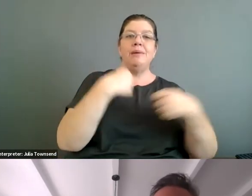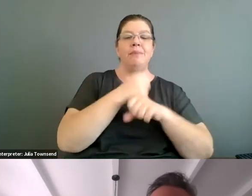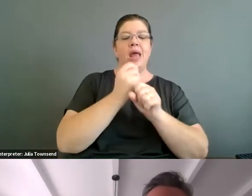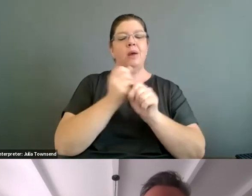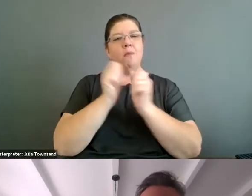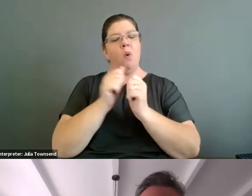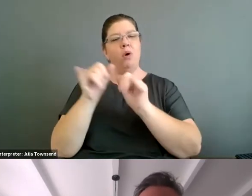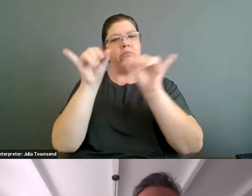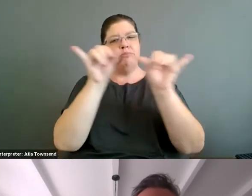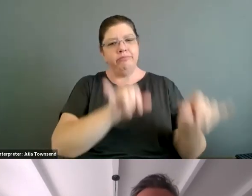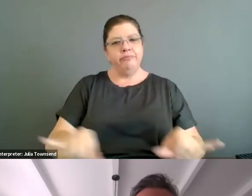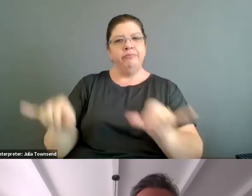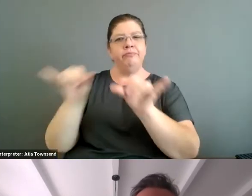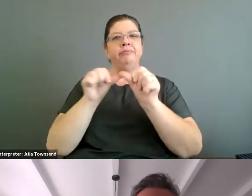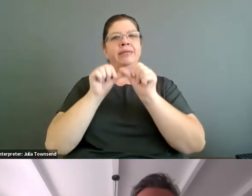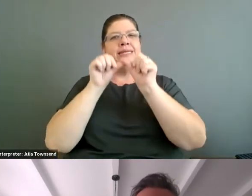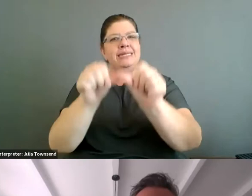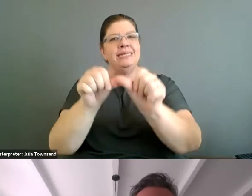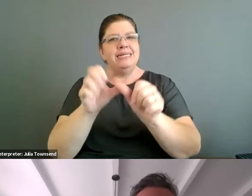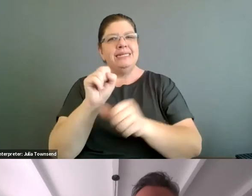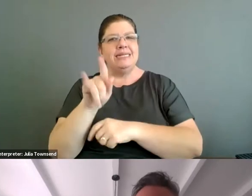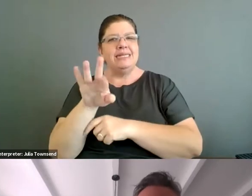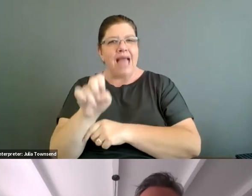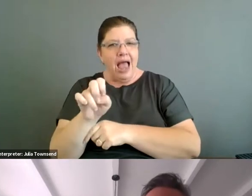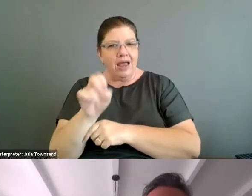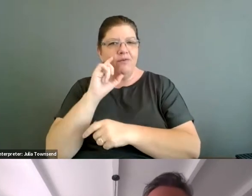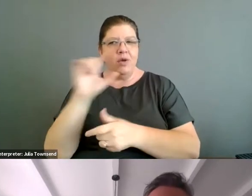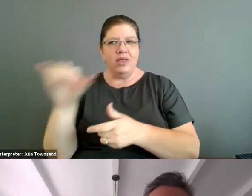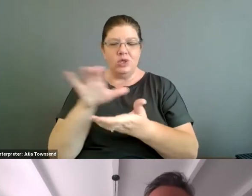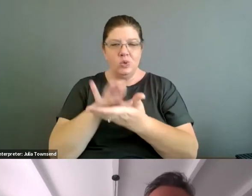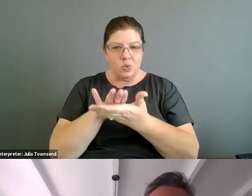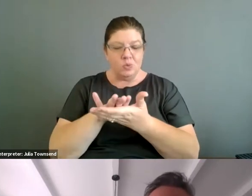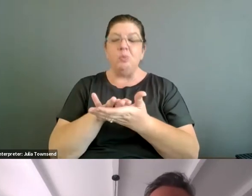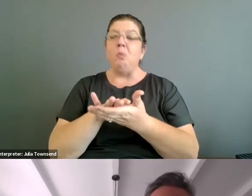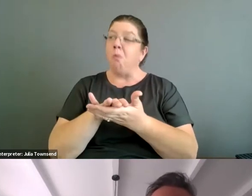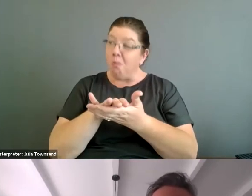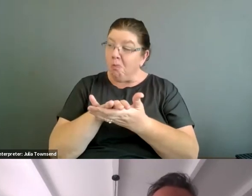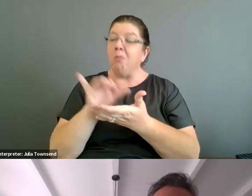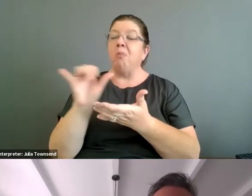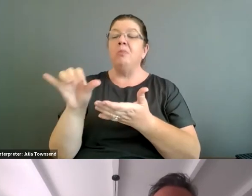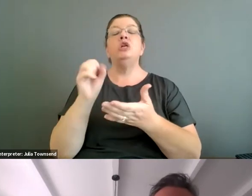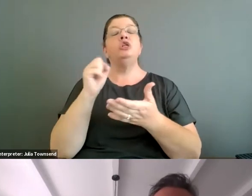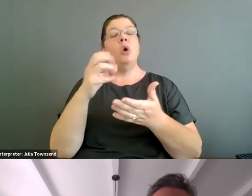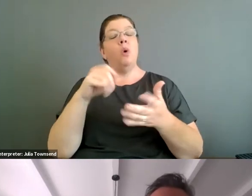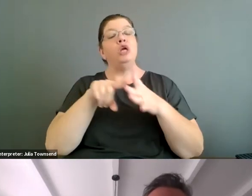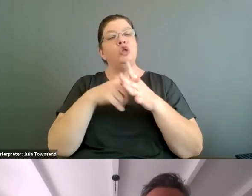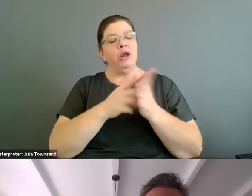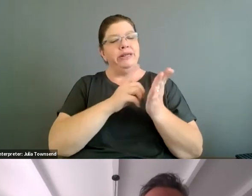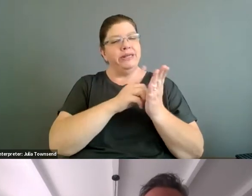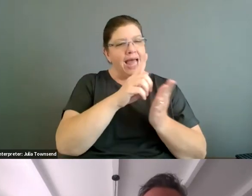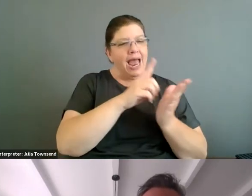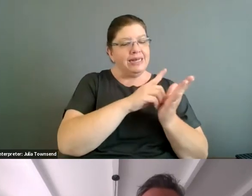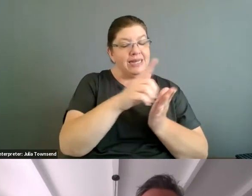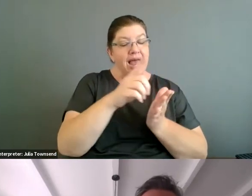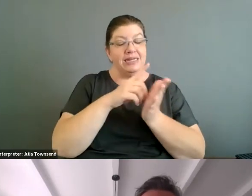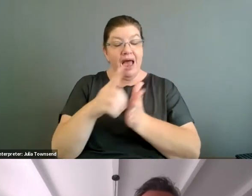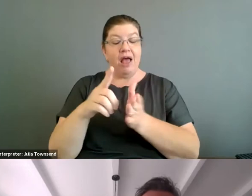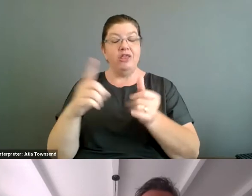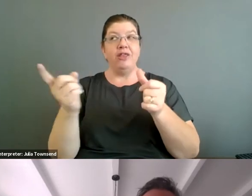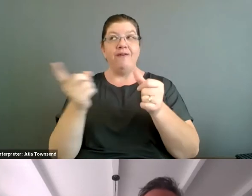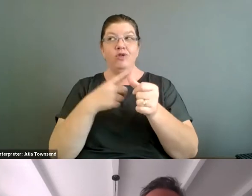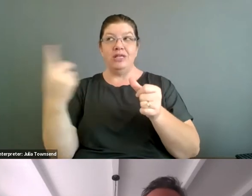consistent style for the school. And so, you know, I started doing a lot of designs for him, and the first thing that we hit on